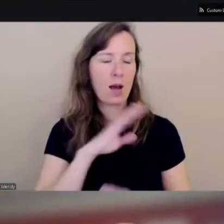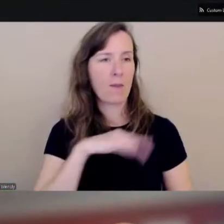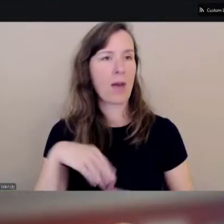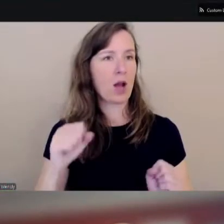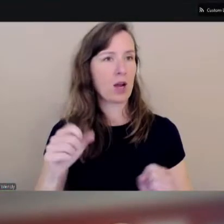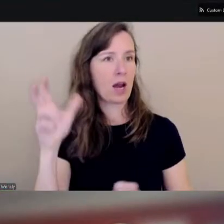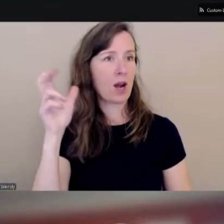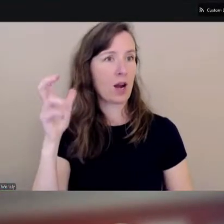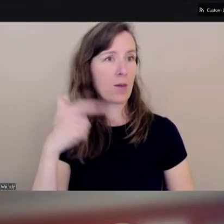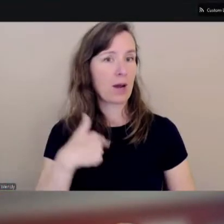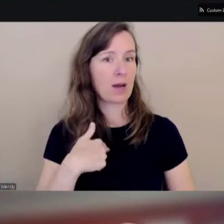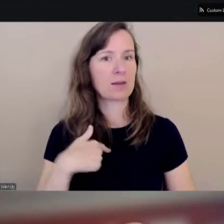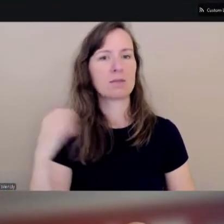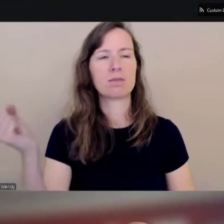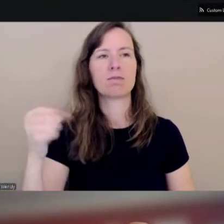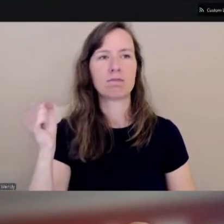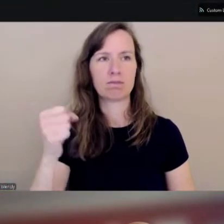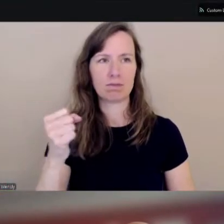Yes, I can hear you.